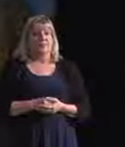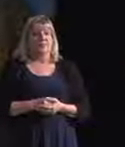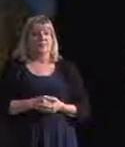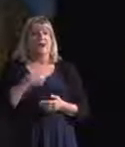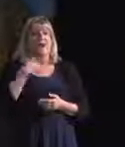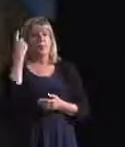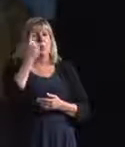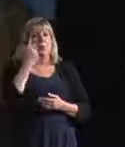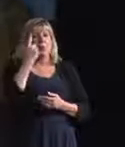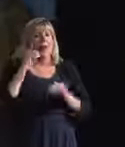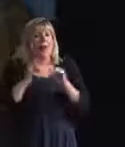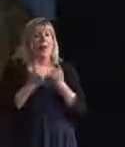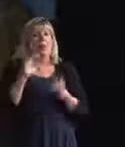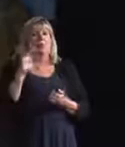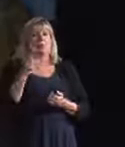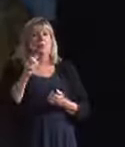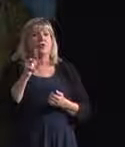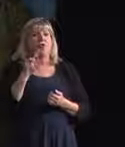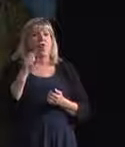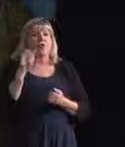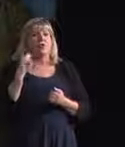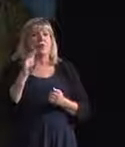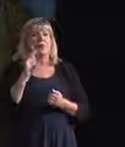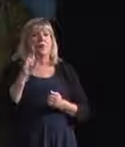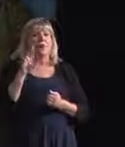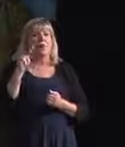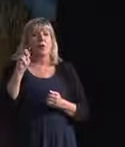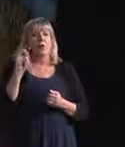I wonder how well Charles Barnes spoke Spanish,